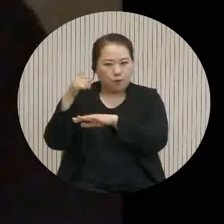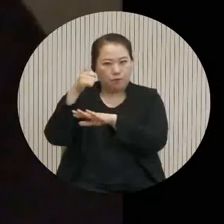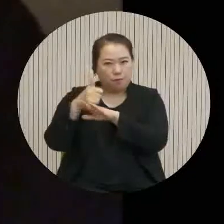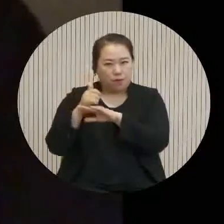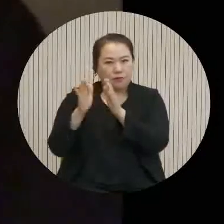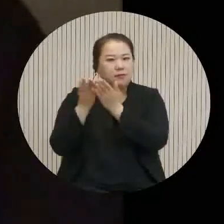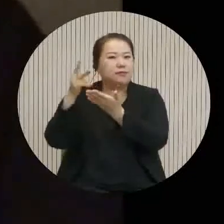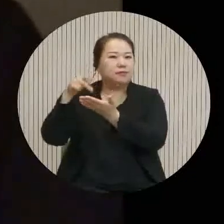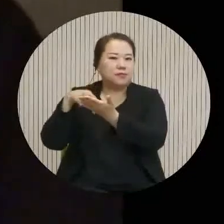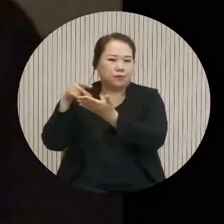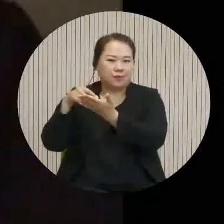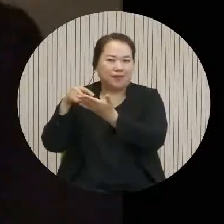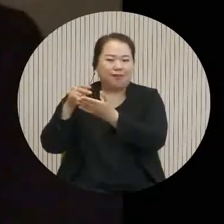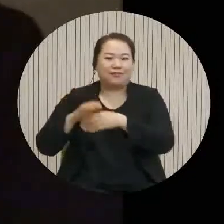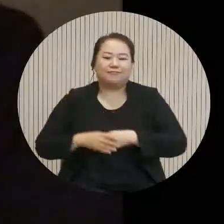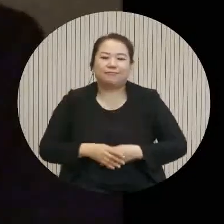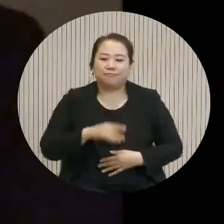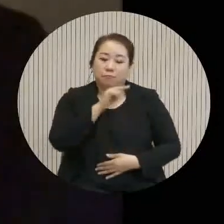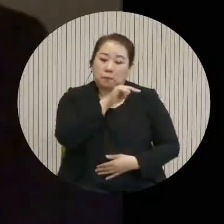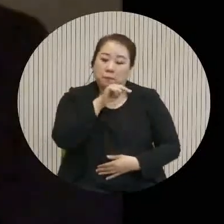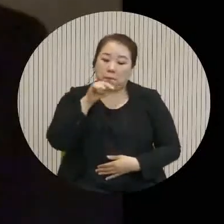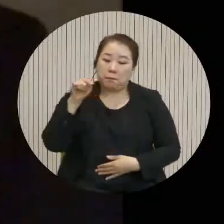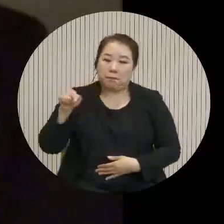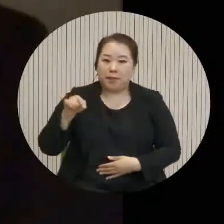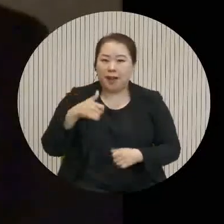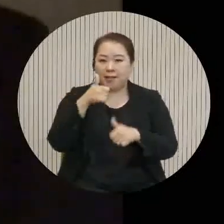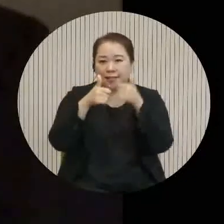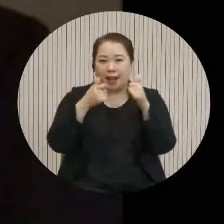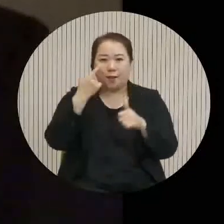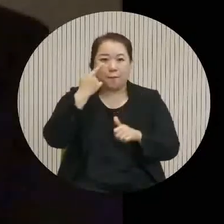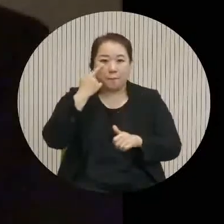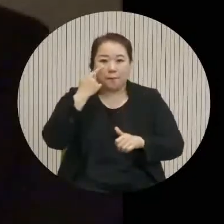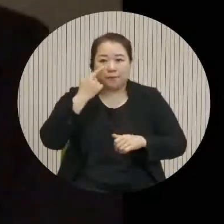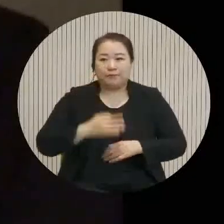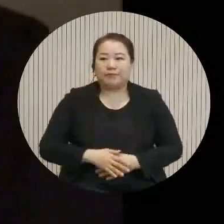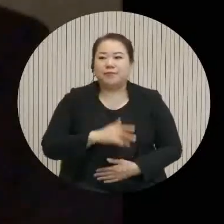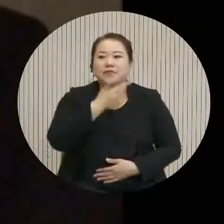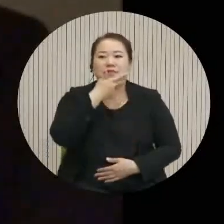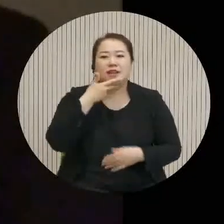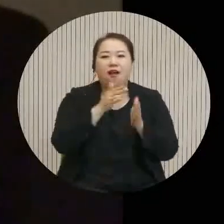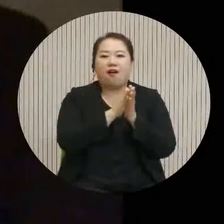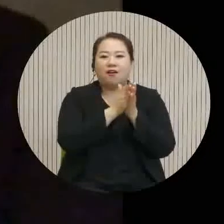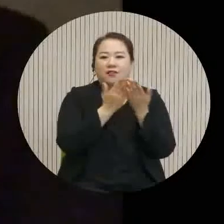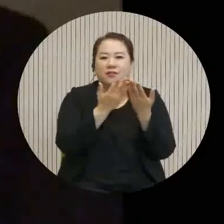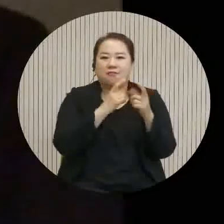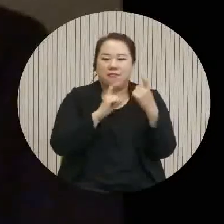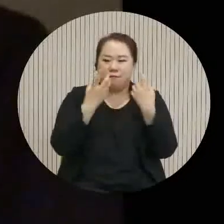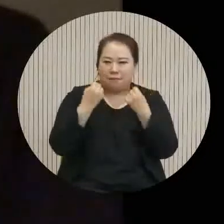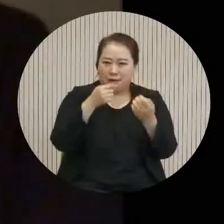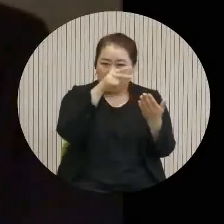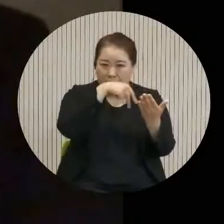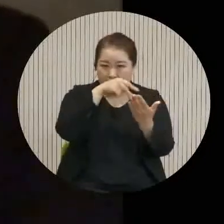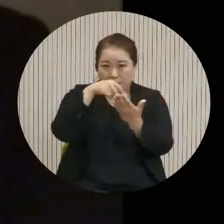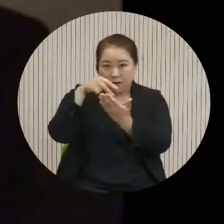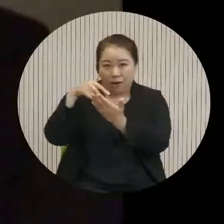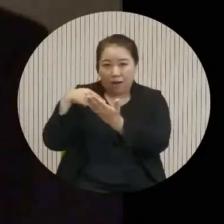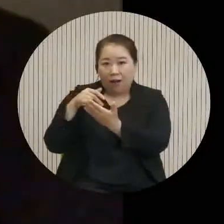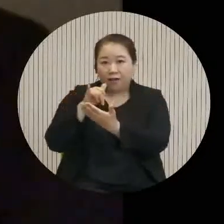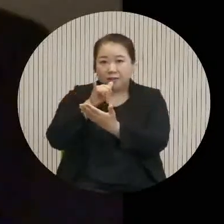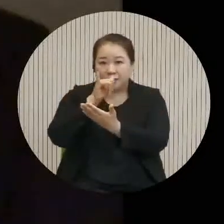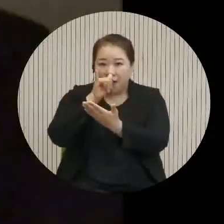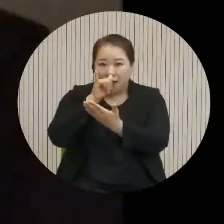separate study of the reading. The more books they read in English, the